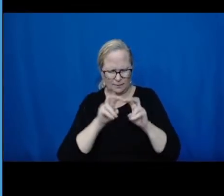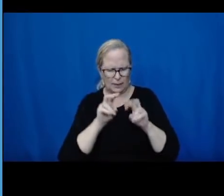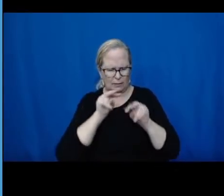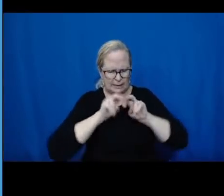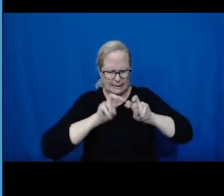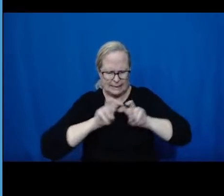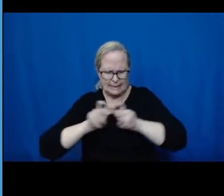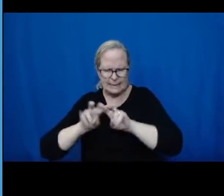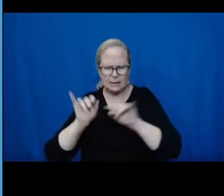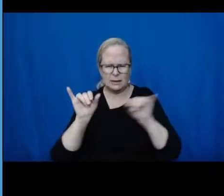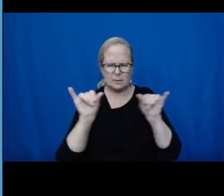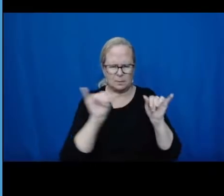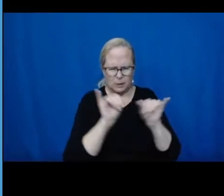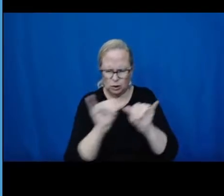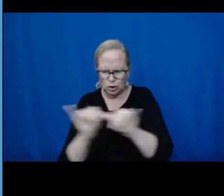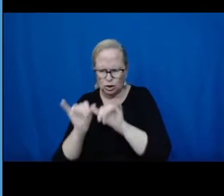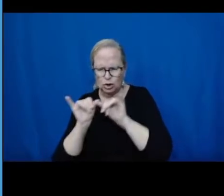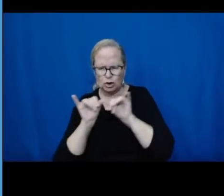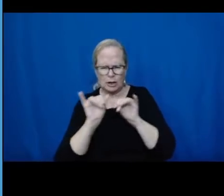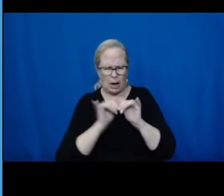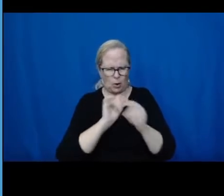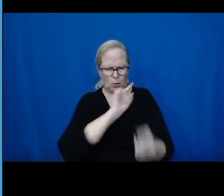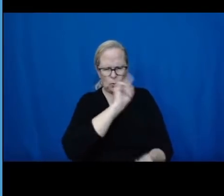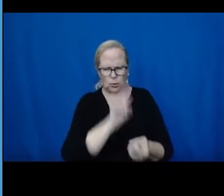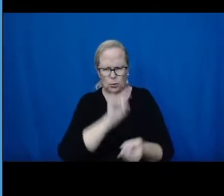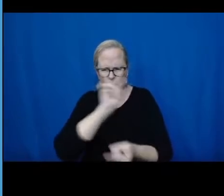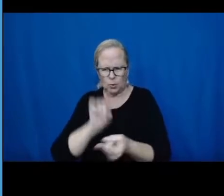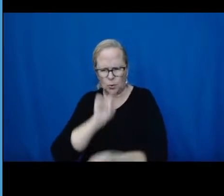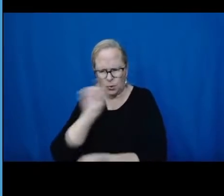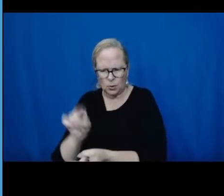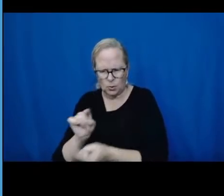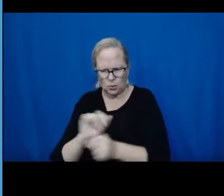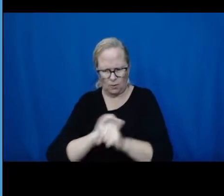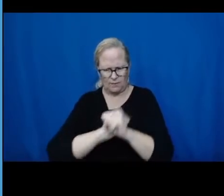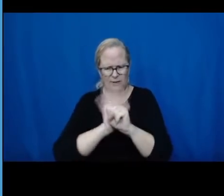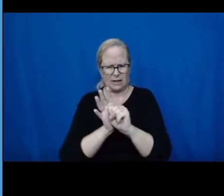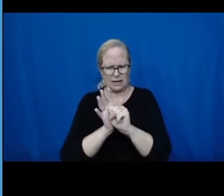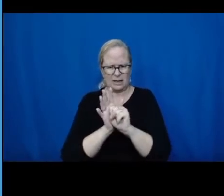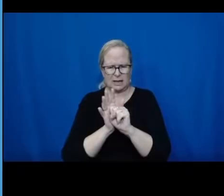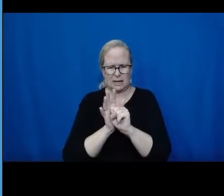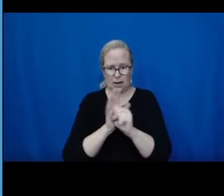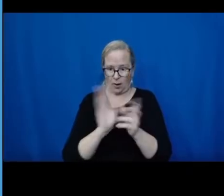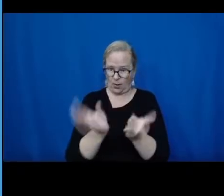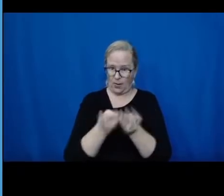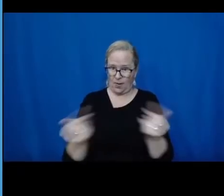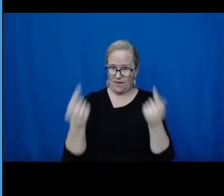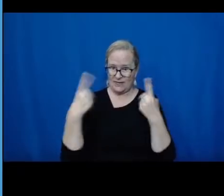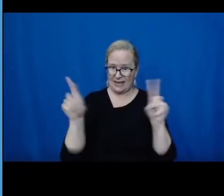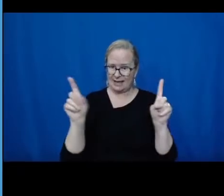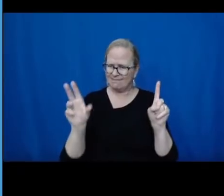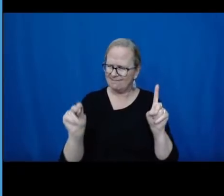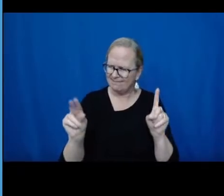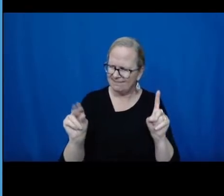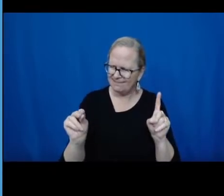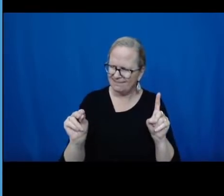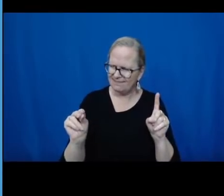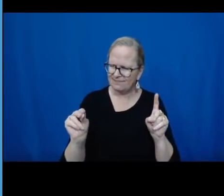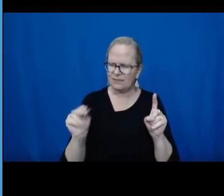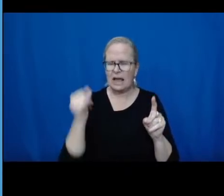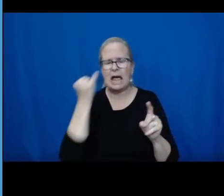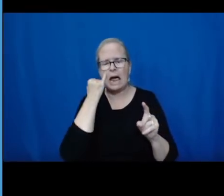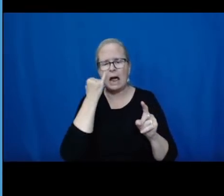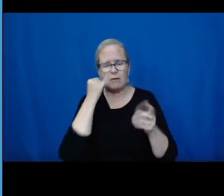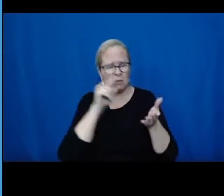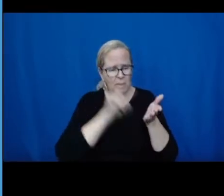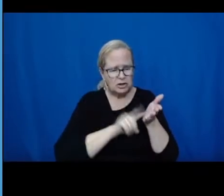And that's where I have a great deal of challenge with this, because this is now a preventable illness and disease in people, and